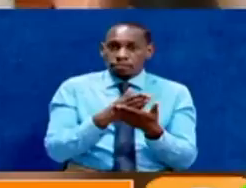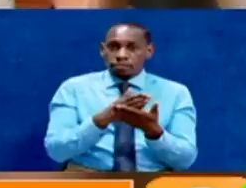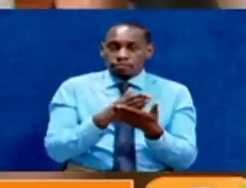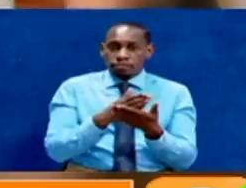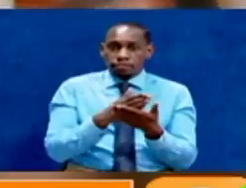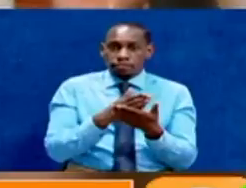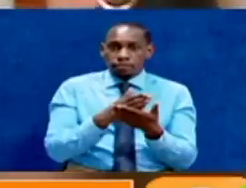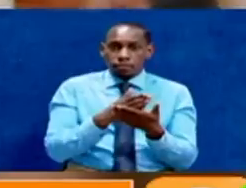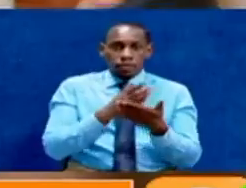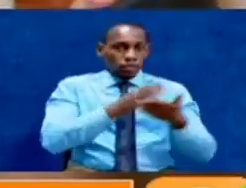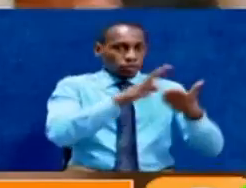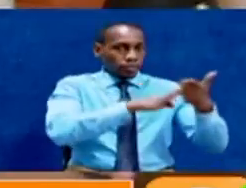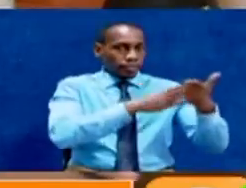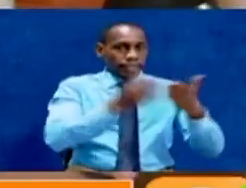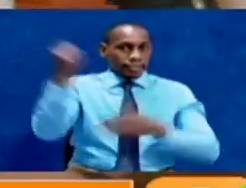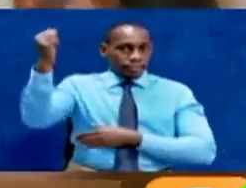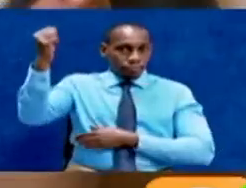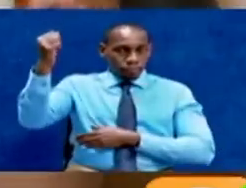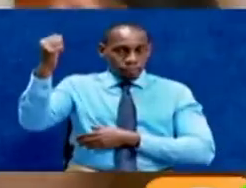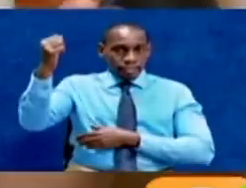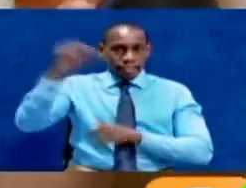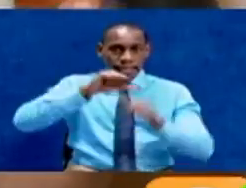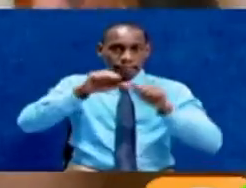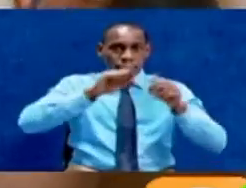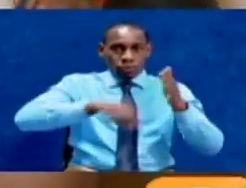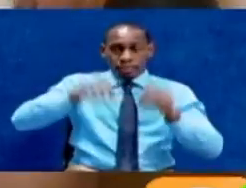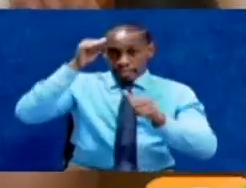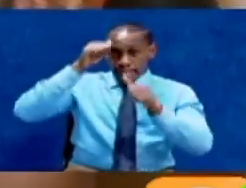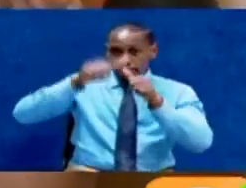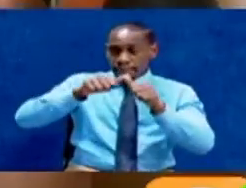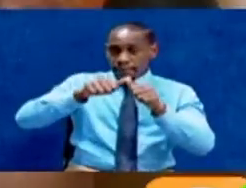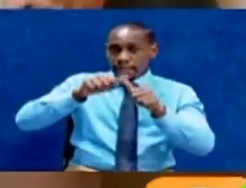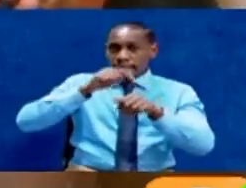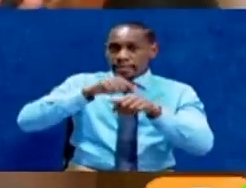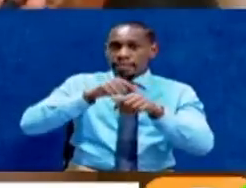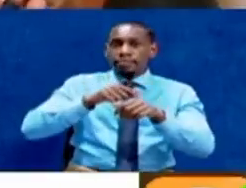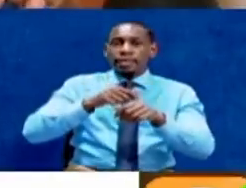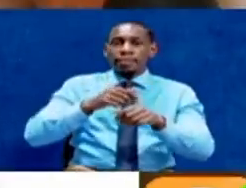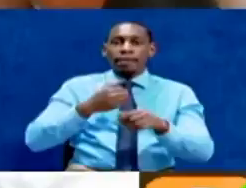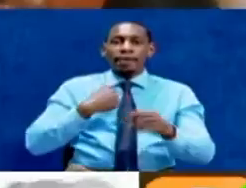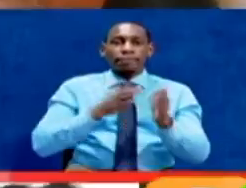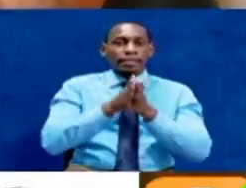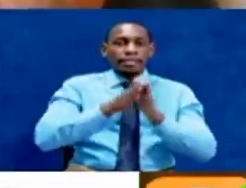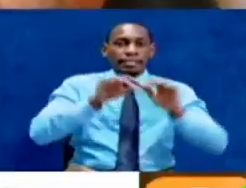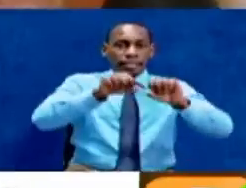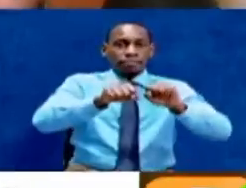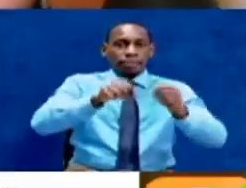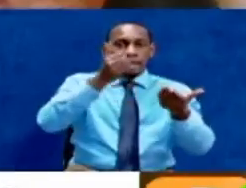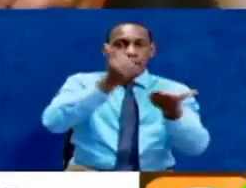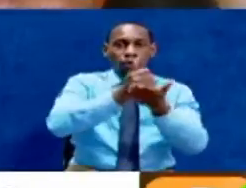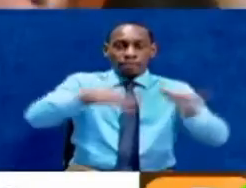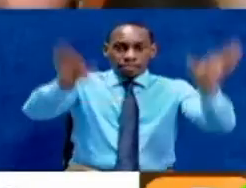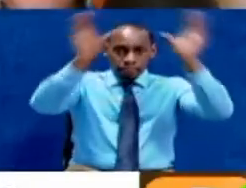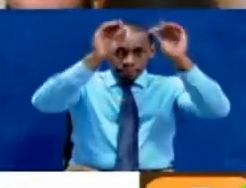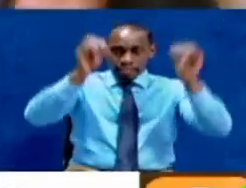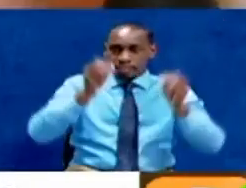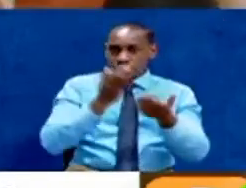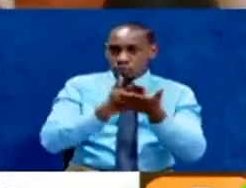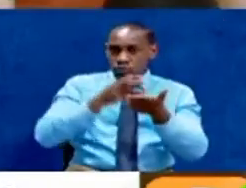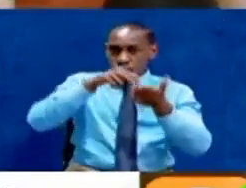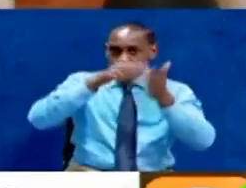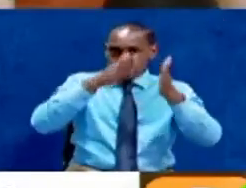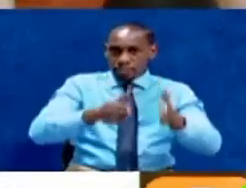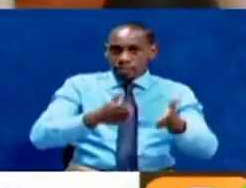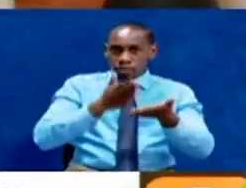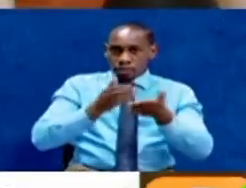our structure of politics is about. Remember, when you run for office, for presidency, you run as